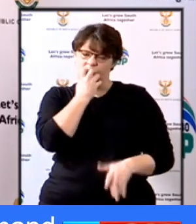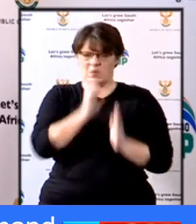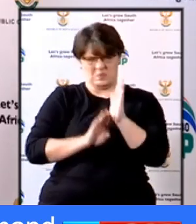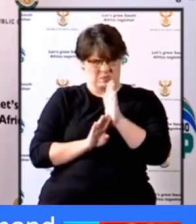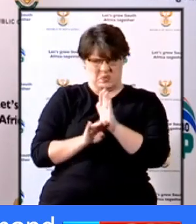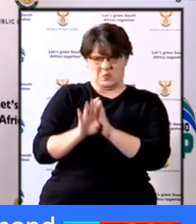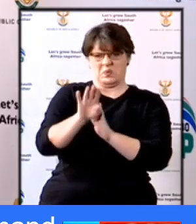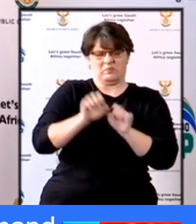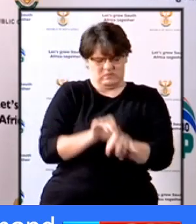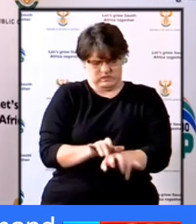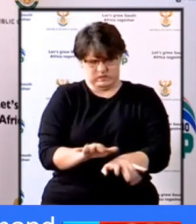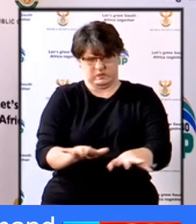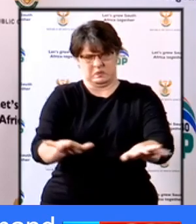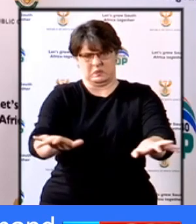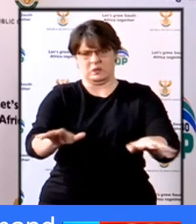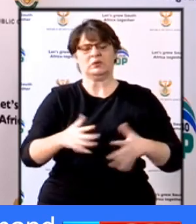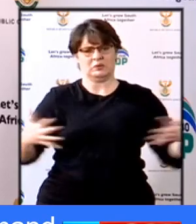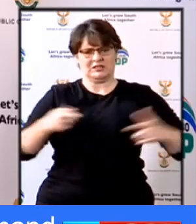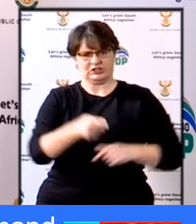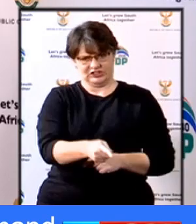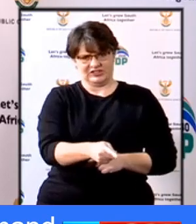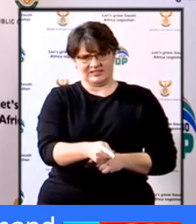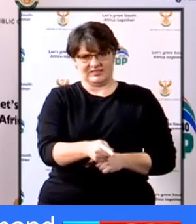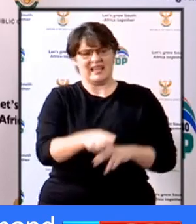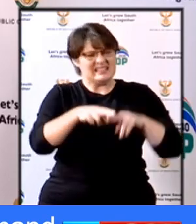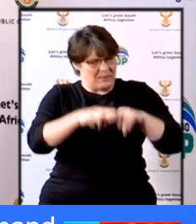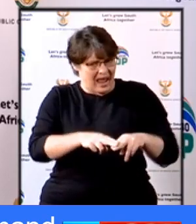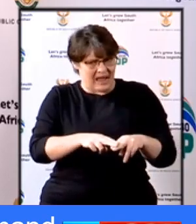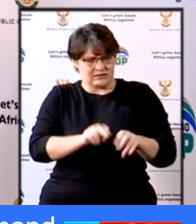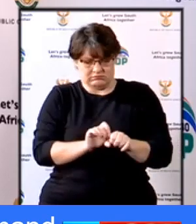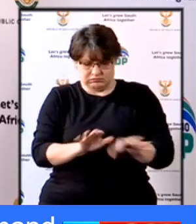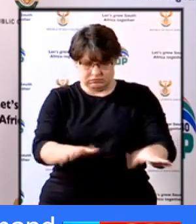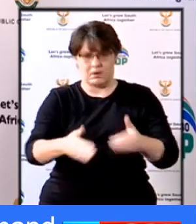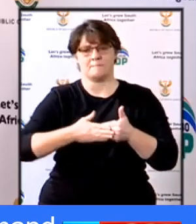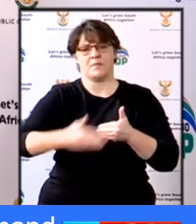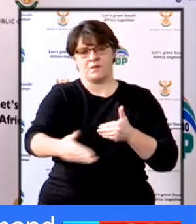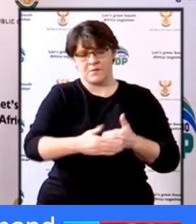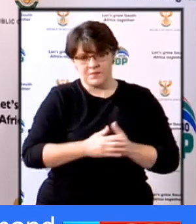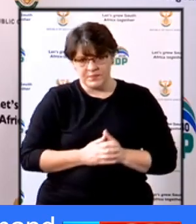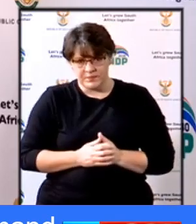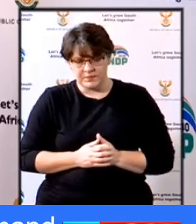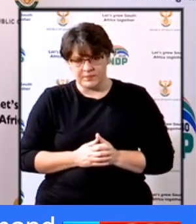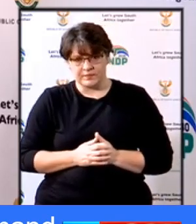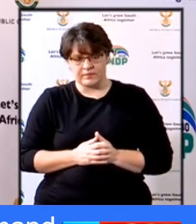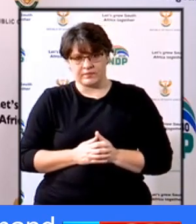depending on the spread of the virus.